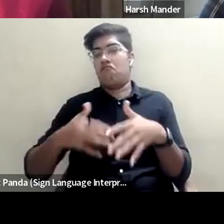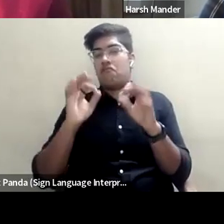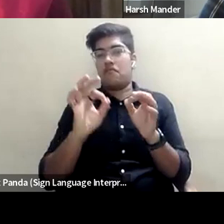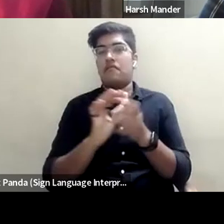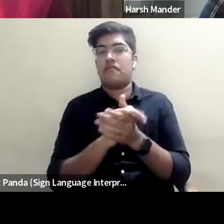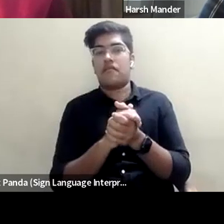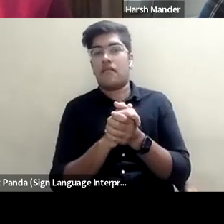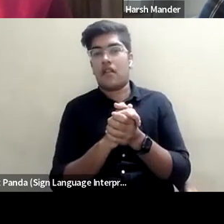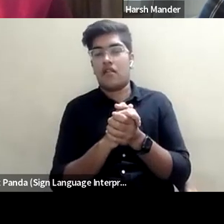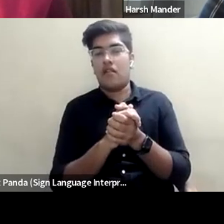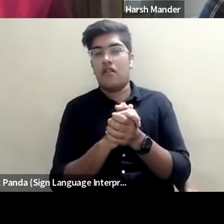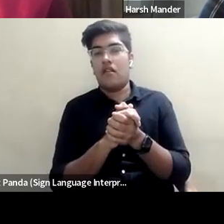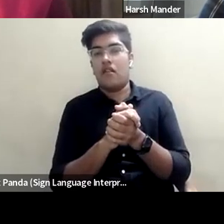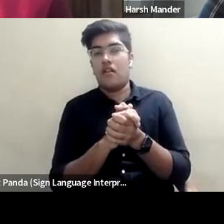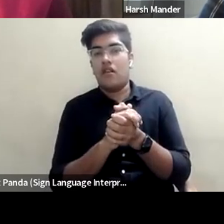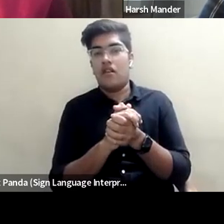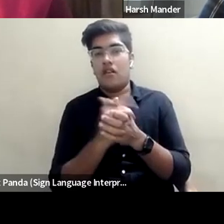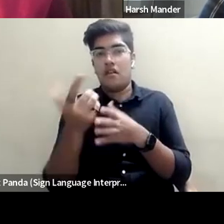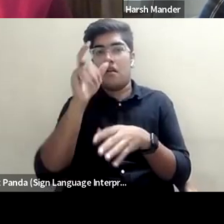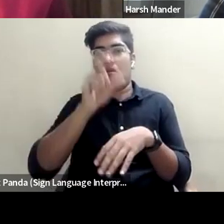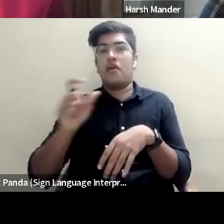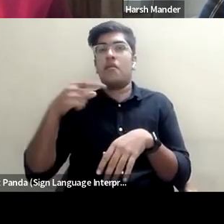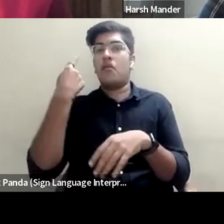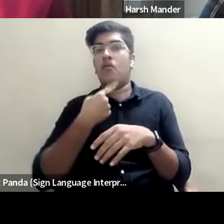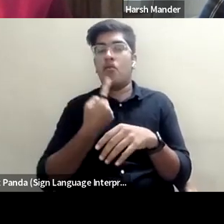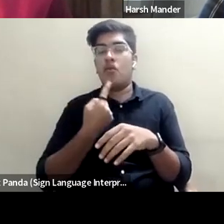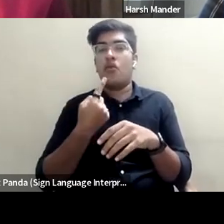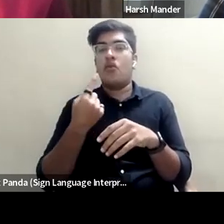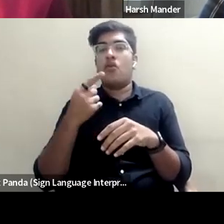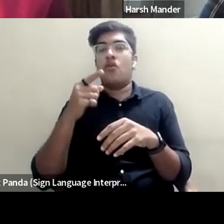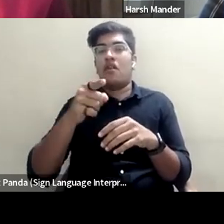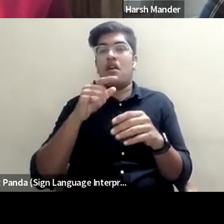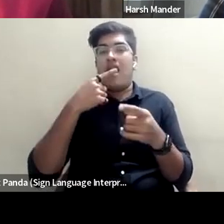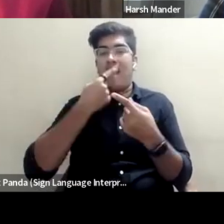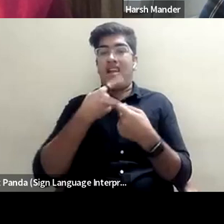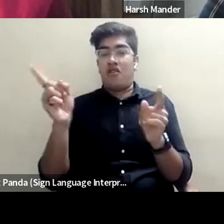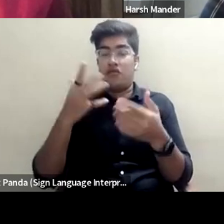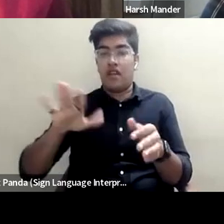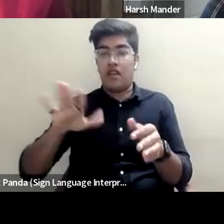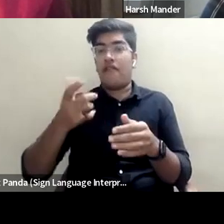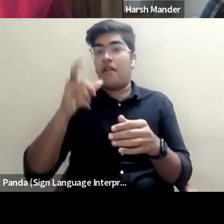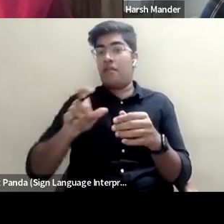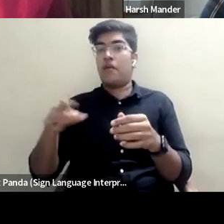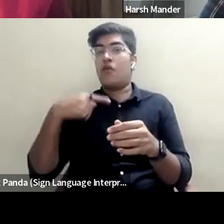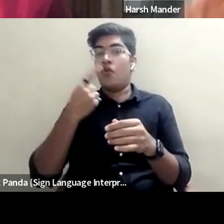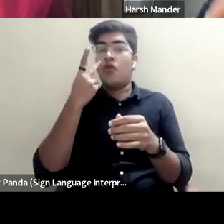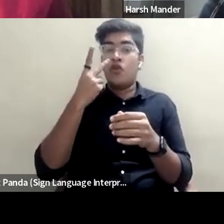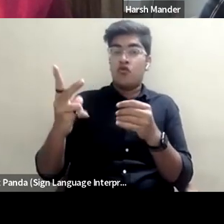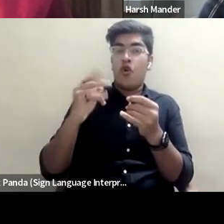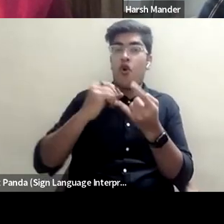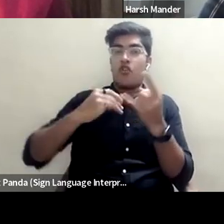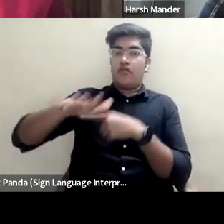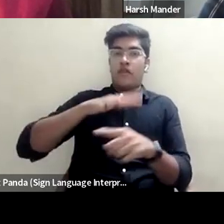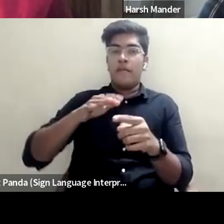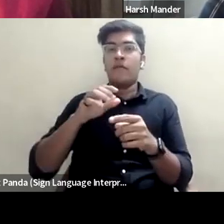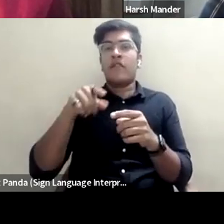by this judgment where Justice Mittal saw her situation in the light of the Constitution. So I